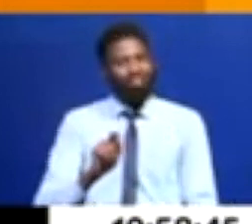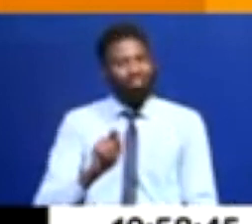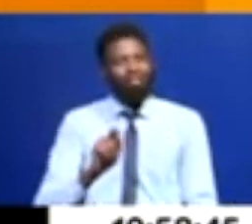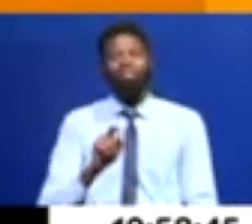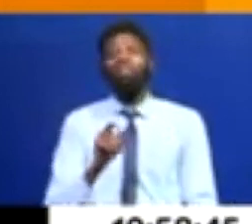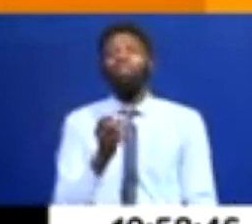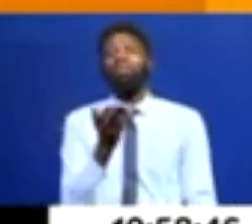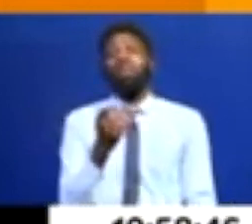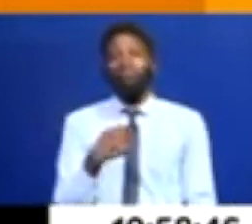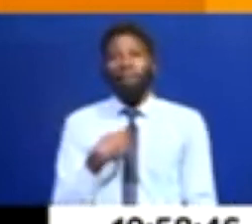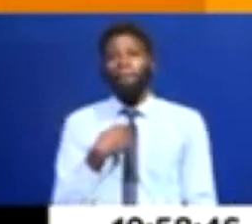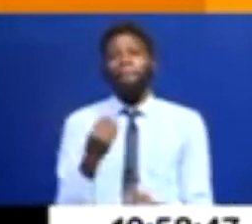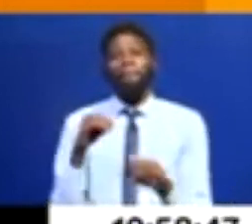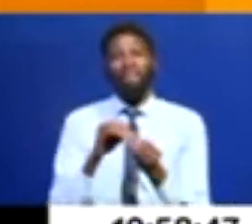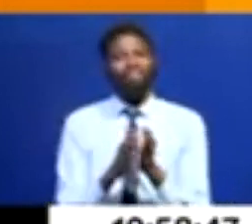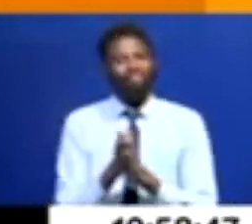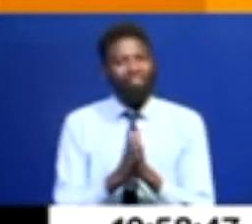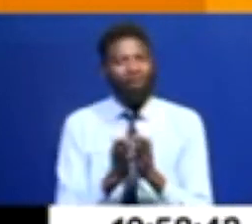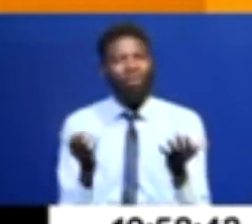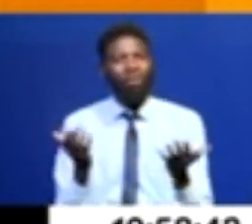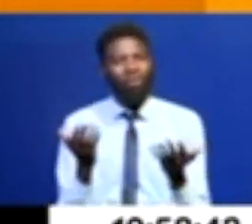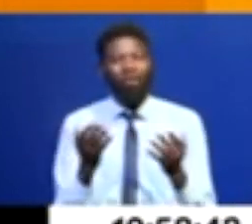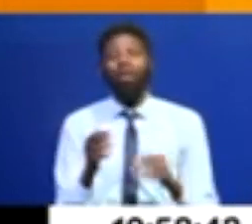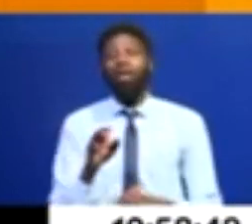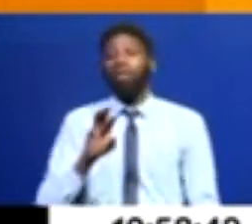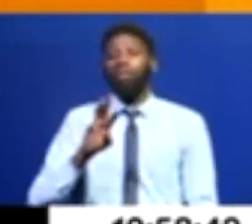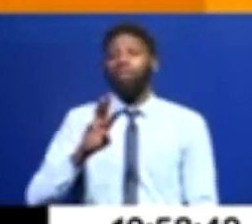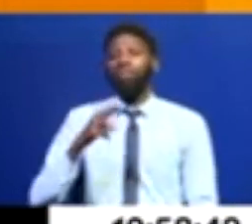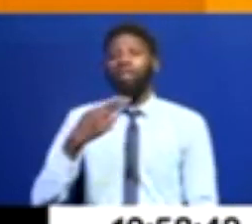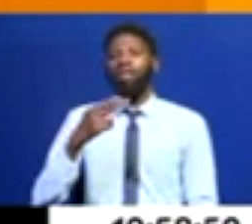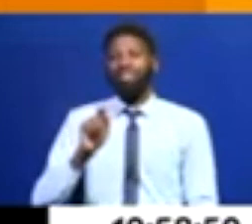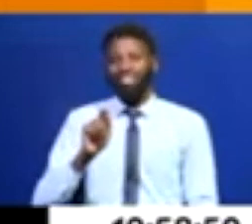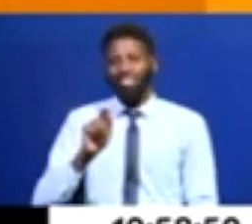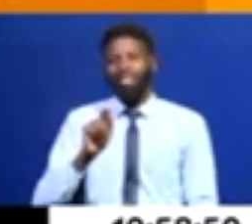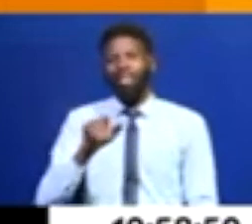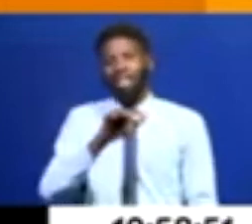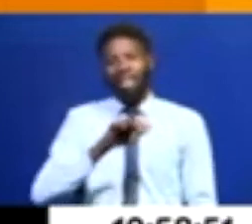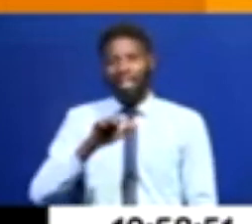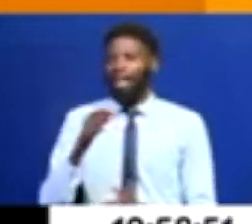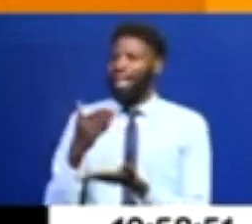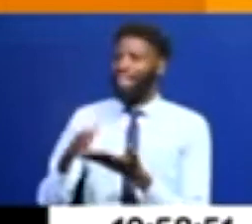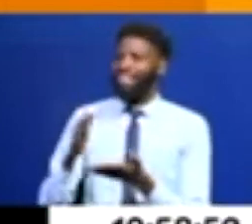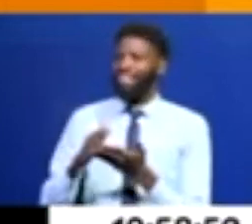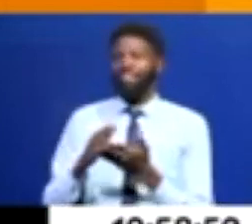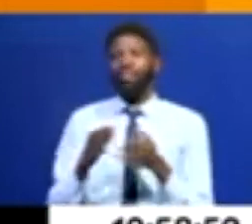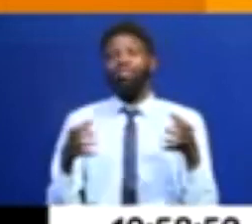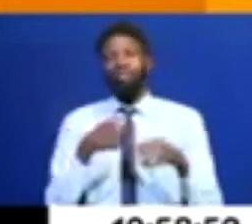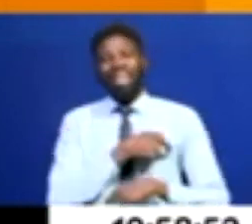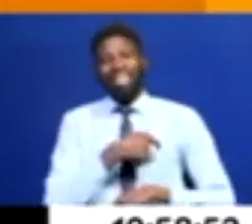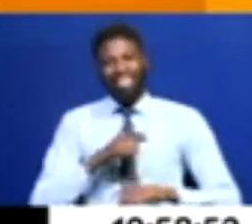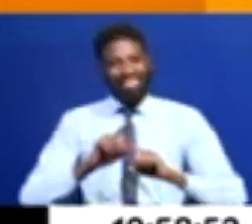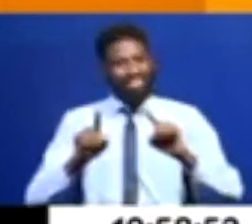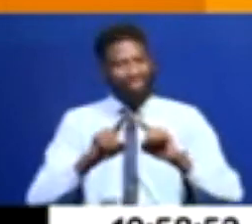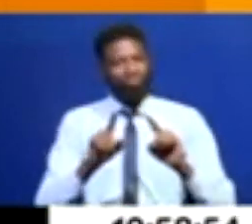and I'm much more interested on the withholding tax on rental income collected by agency. And it talks about, the